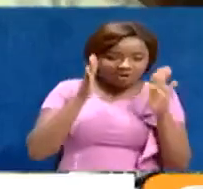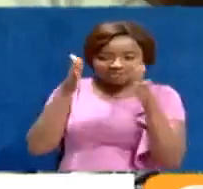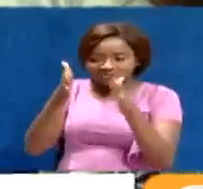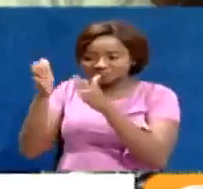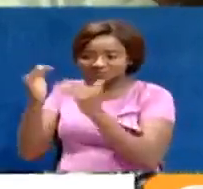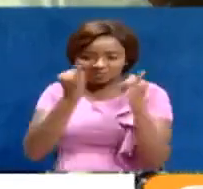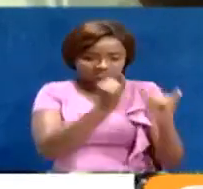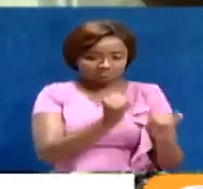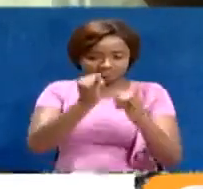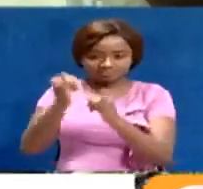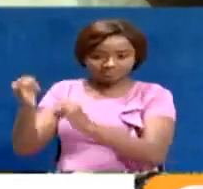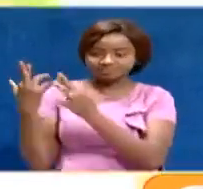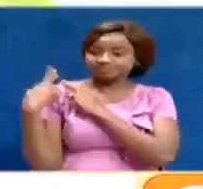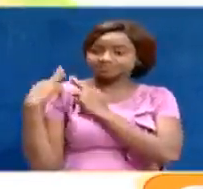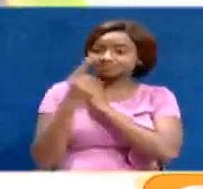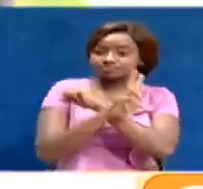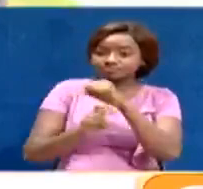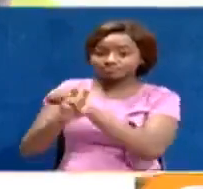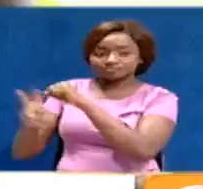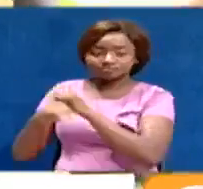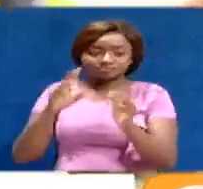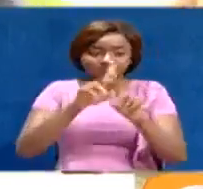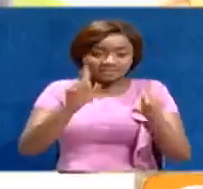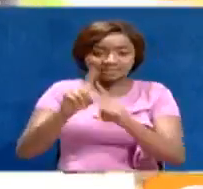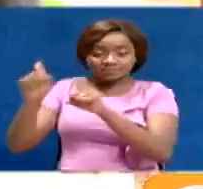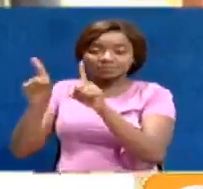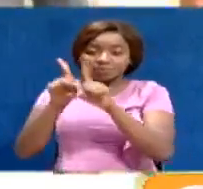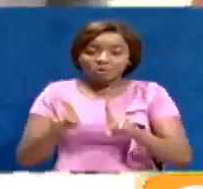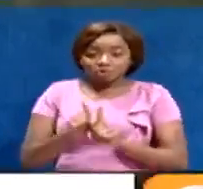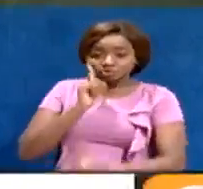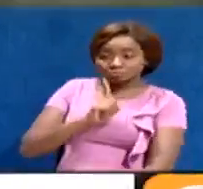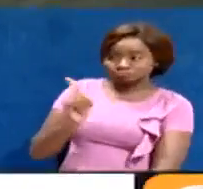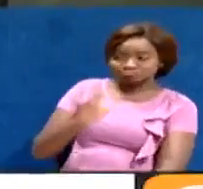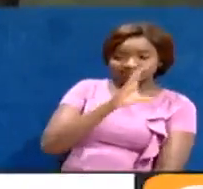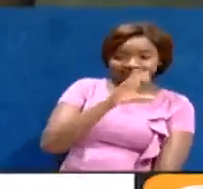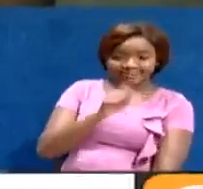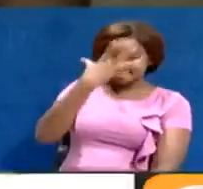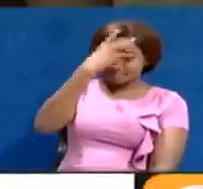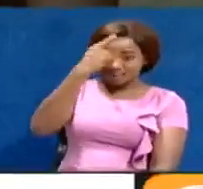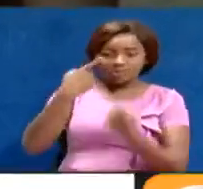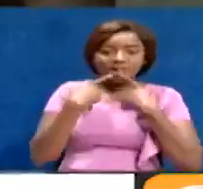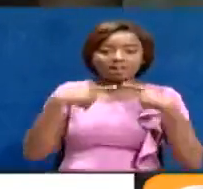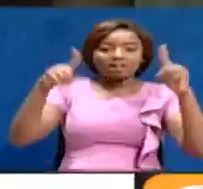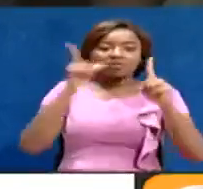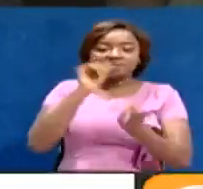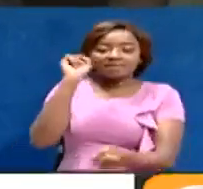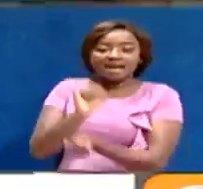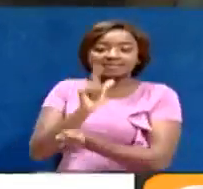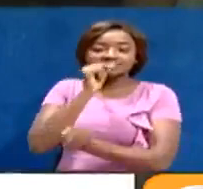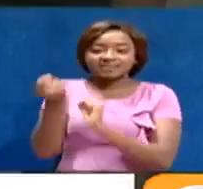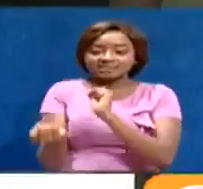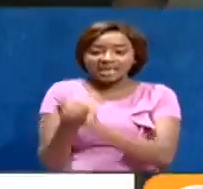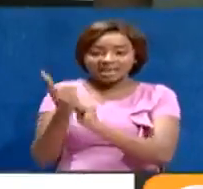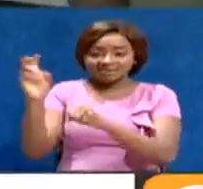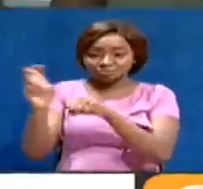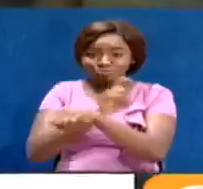aiding exam theft in various schools. Education Cabinet Secretary Professor George Magoha announcing the arrest of 11